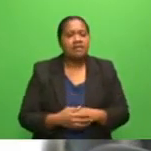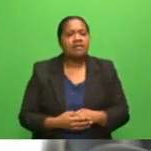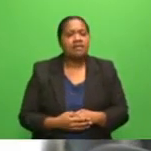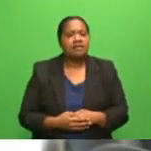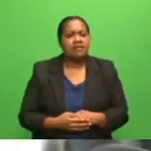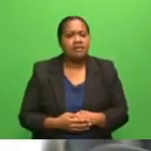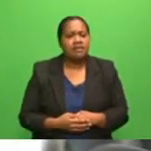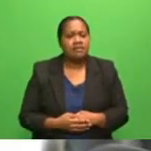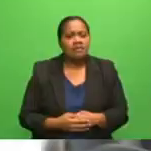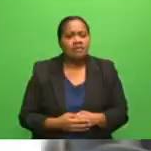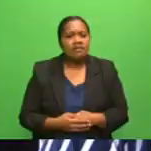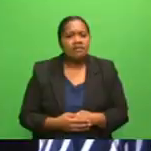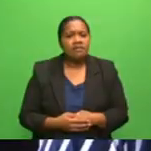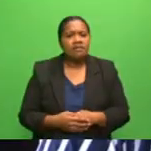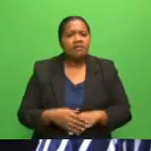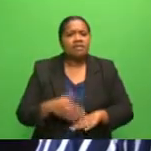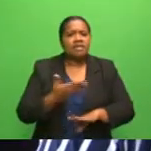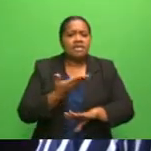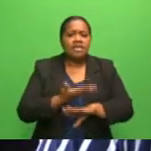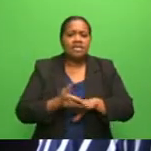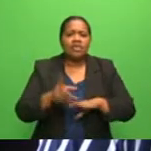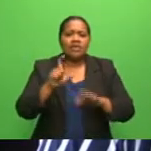New Caledonia,